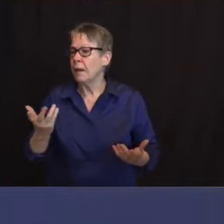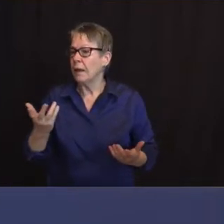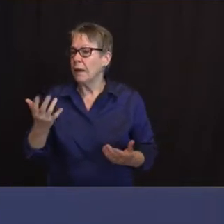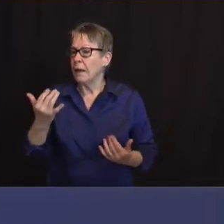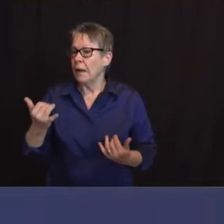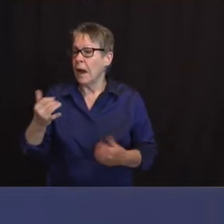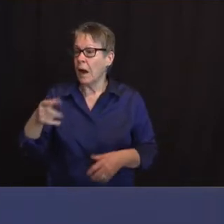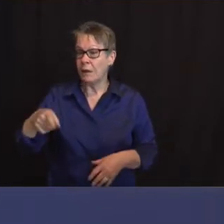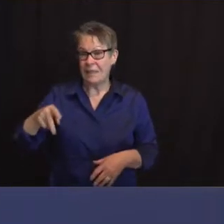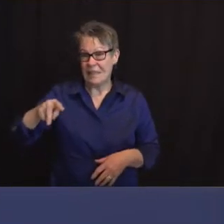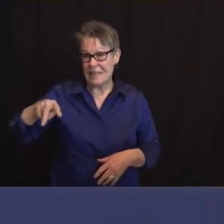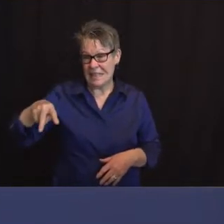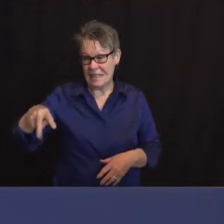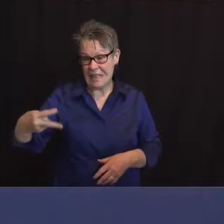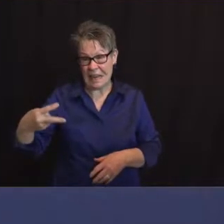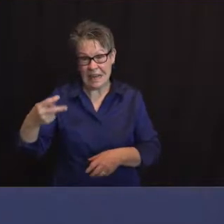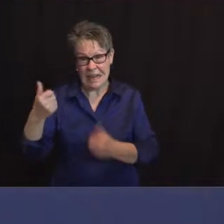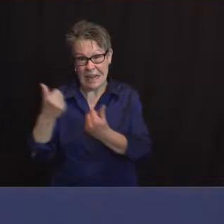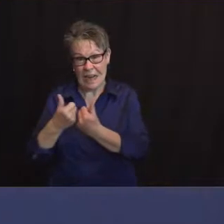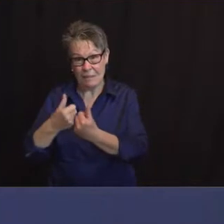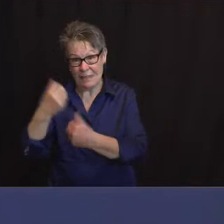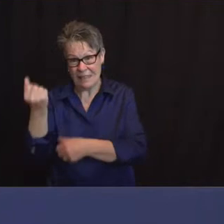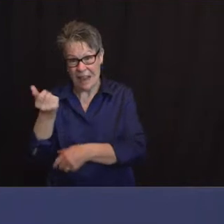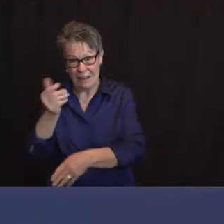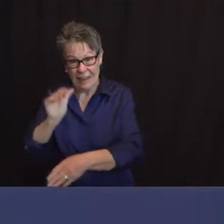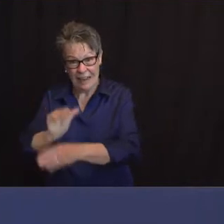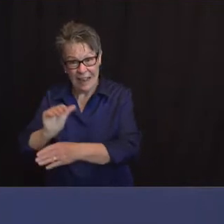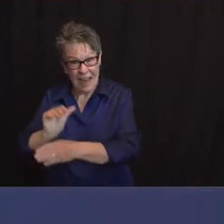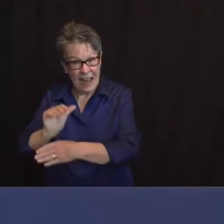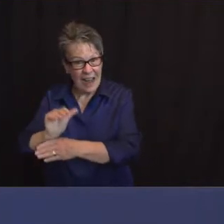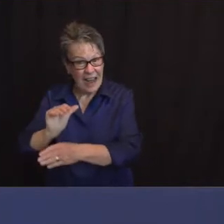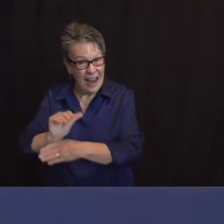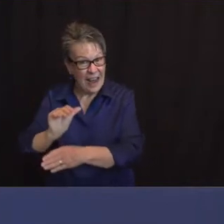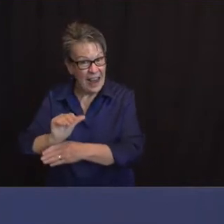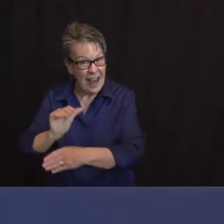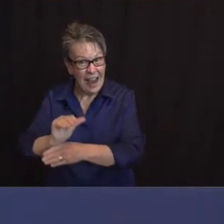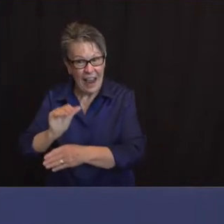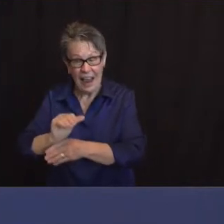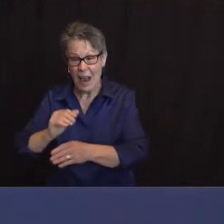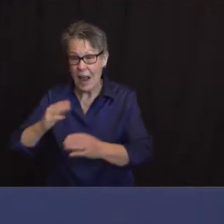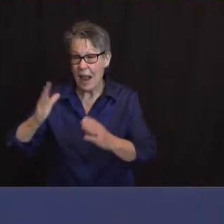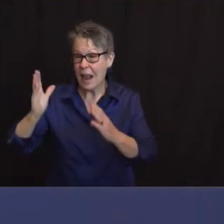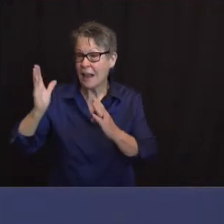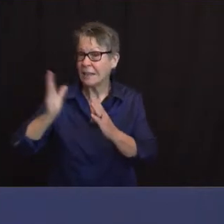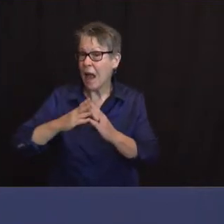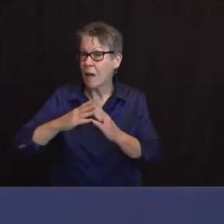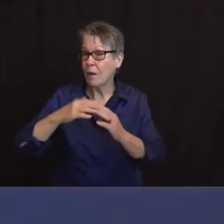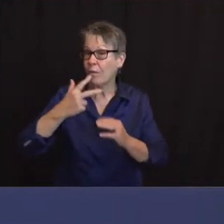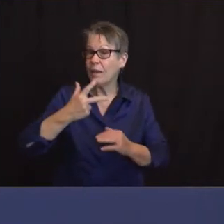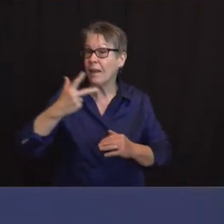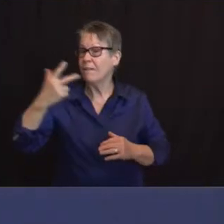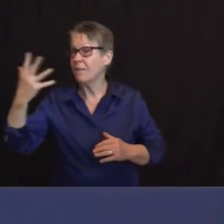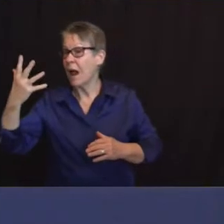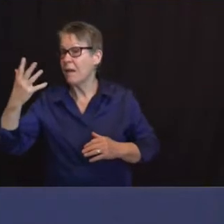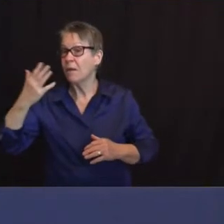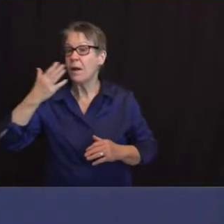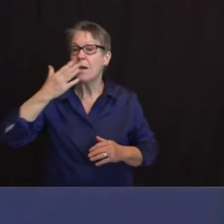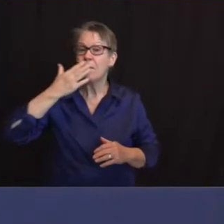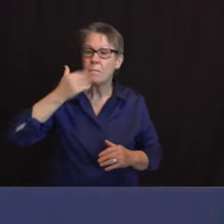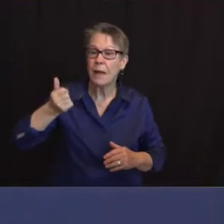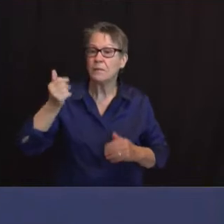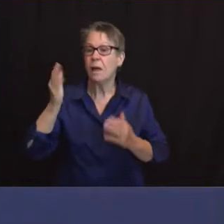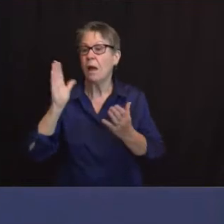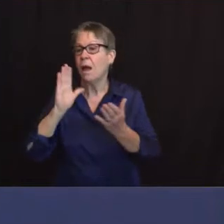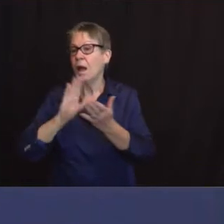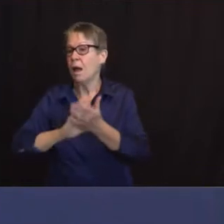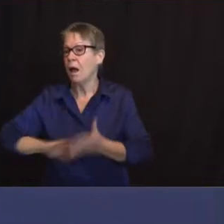best college game ever. Extraordinary. I have a friend who's a UCLA grad, and he said, I have a favor to ask. If UCLA wins,